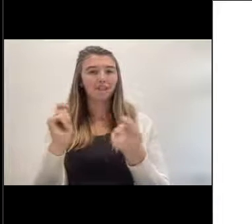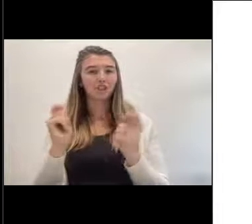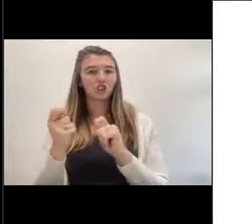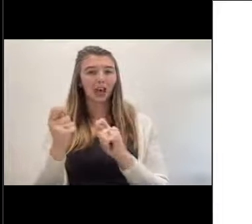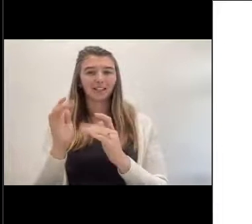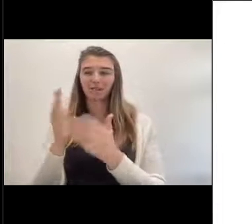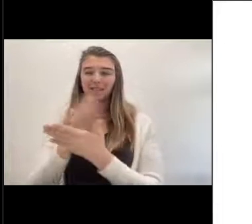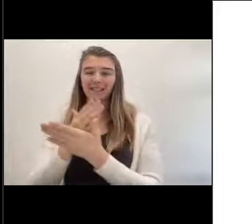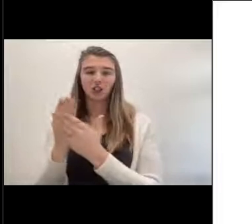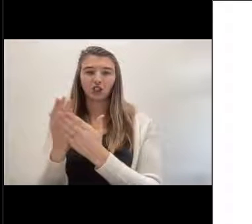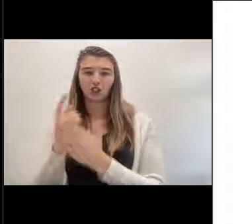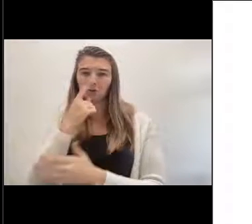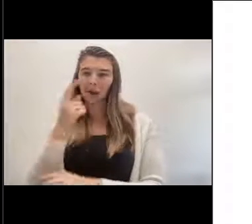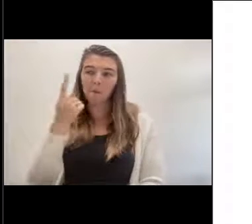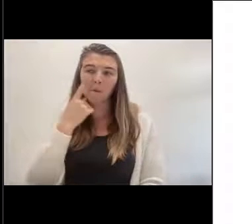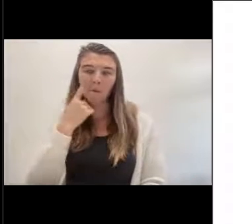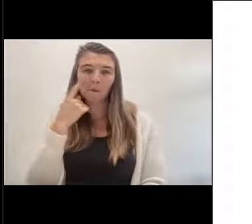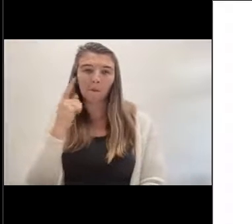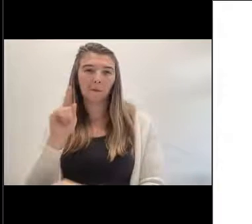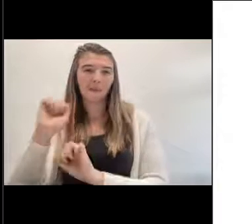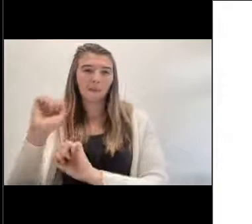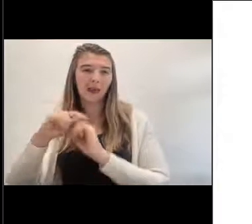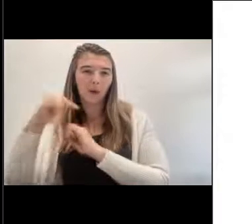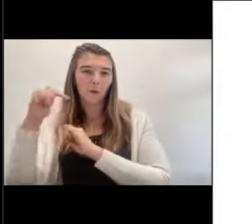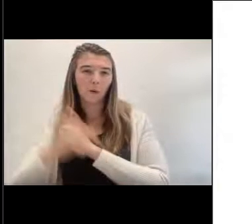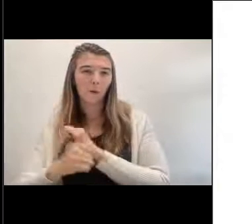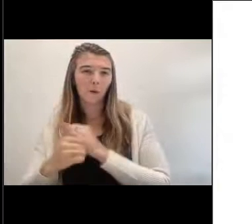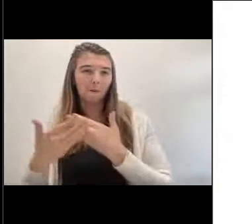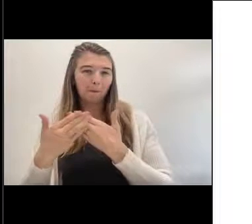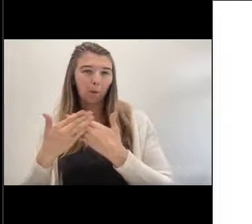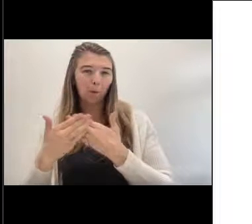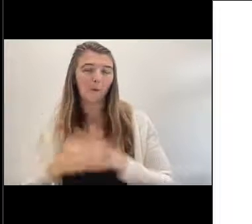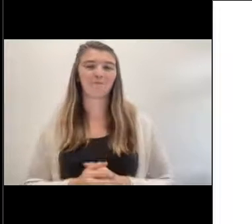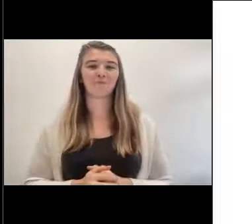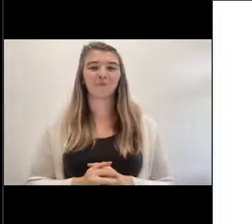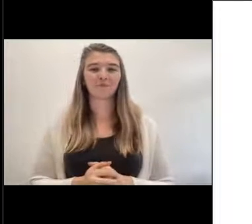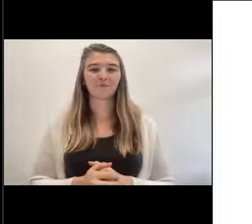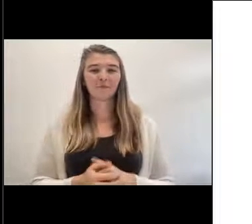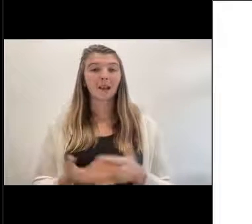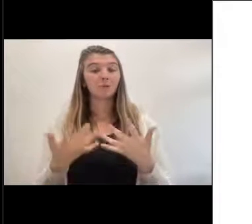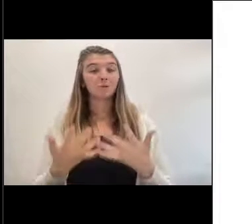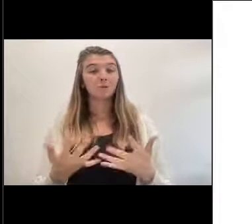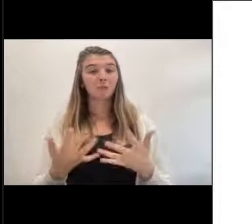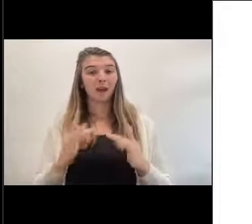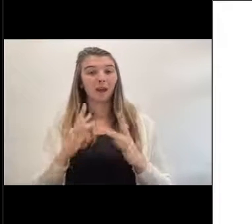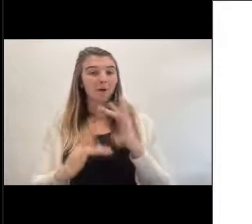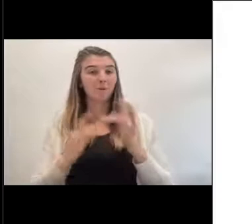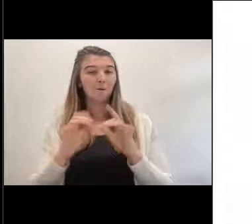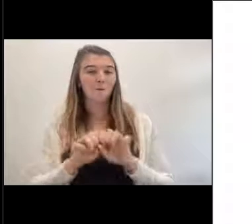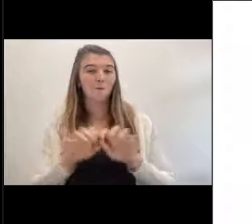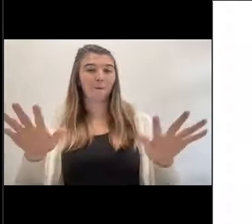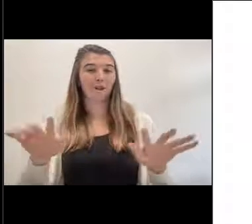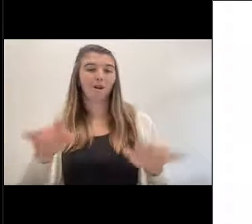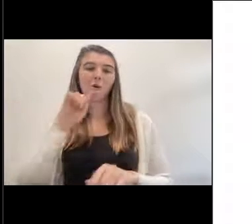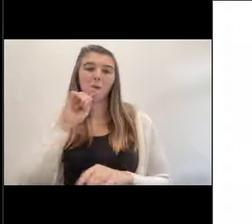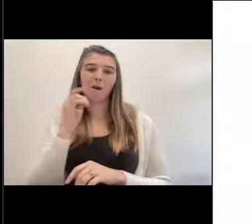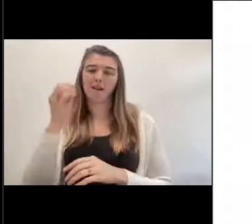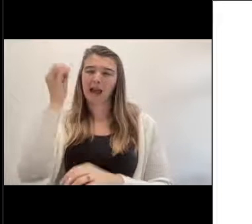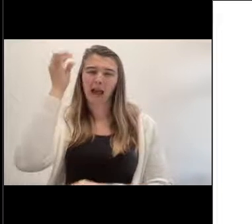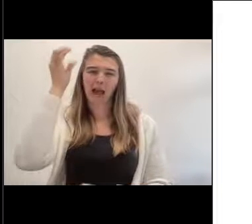sustainable solutions. So today we are having this webinar to hear from some experts about plastics impact and hopefully answer a lot